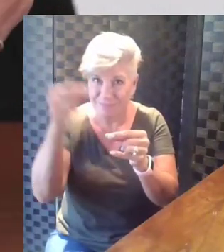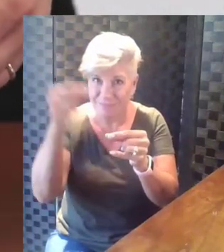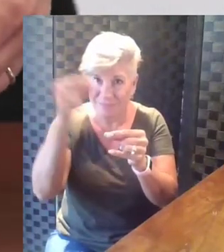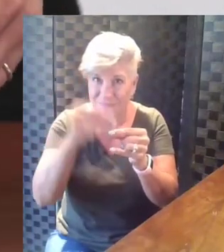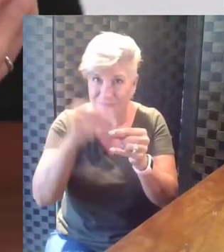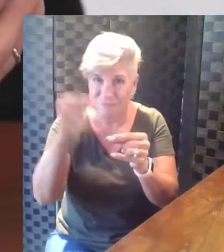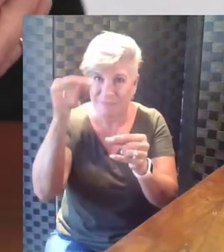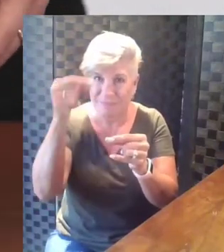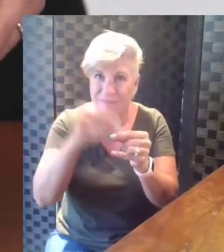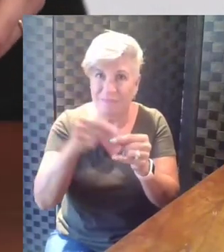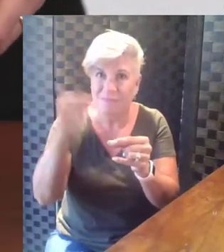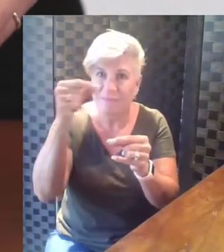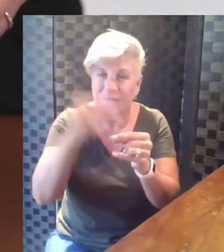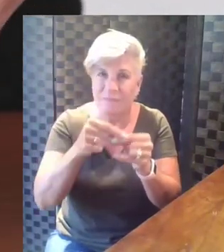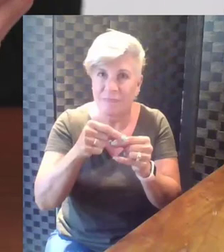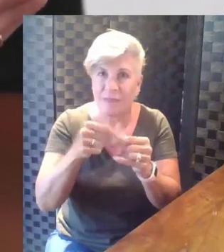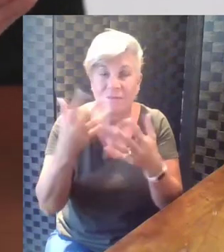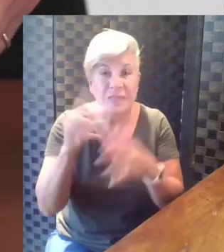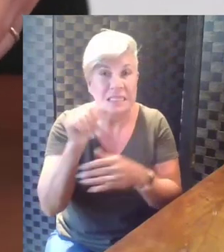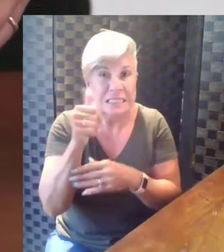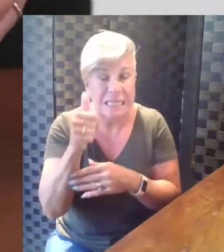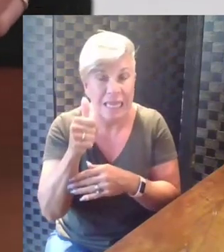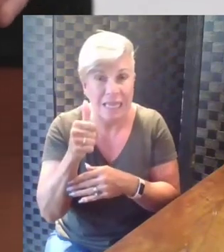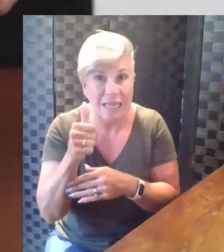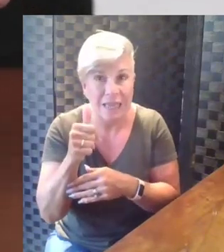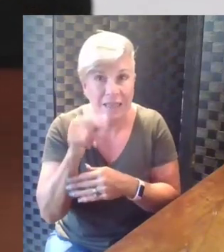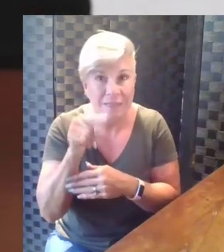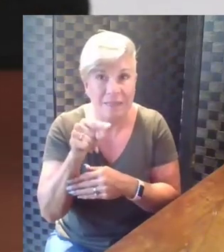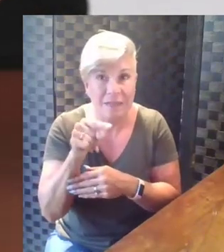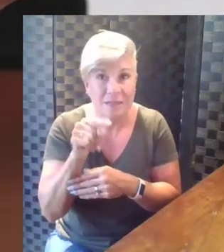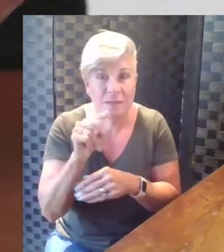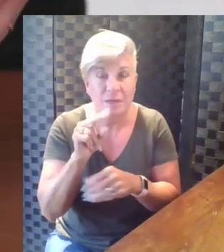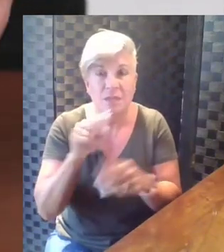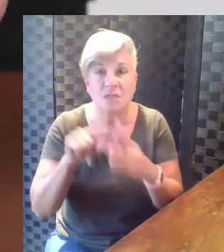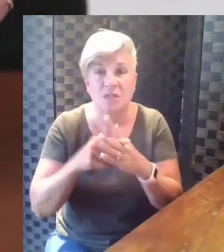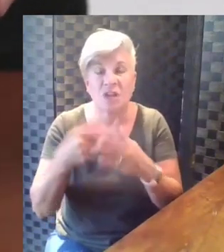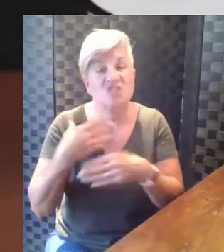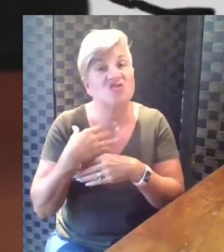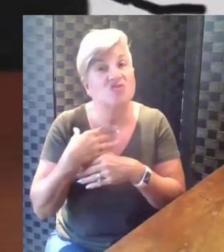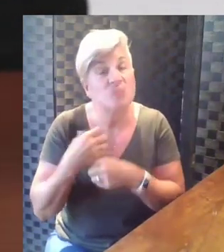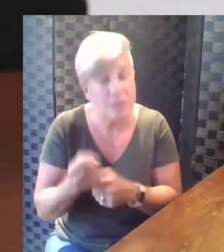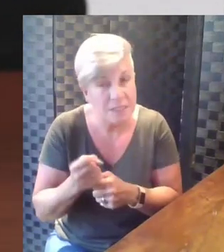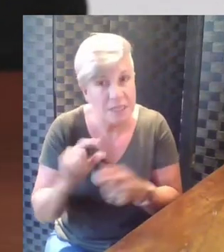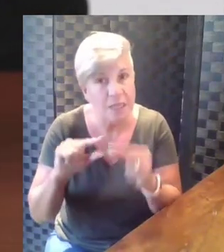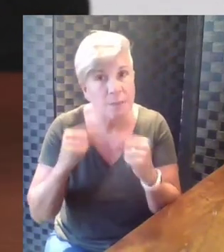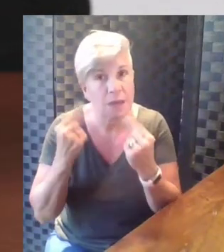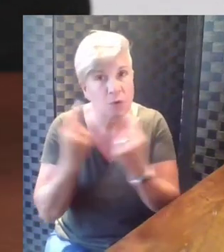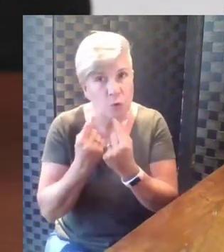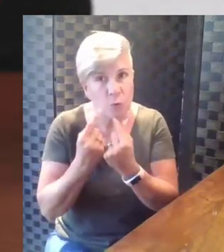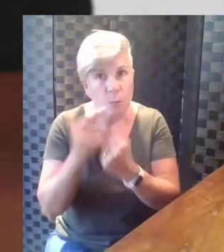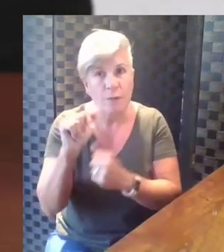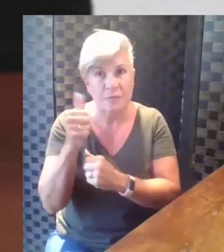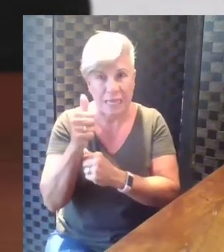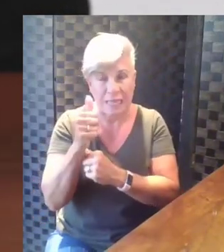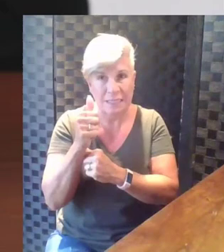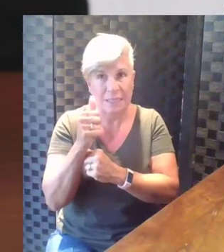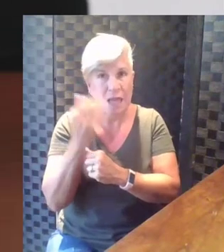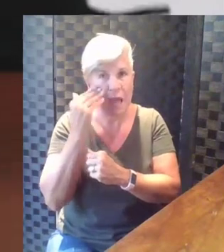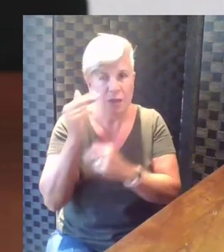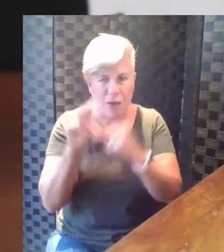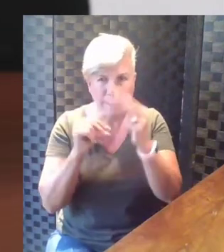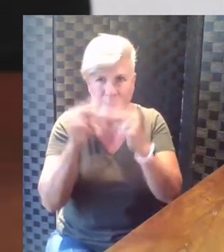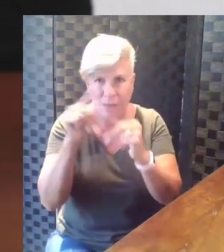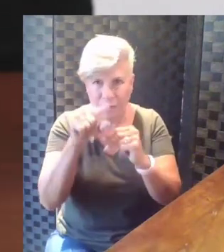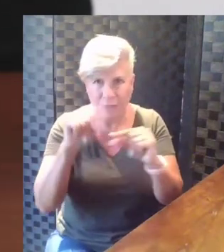quickly. And once I get 10 on here, this is what I'm going to start trusting as my group of 10. I'm going to know that I built